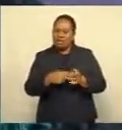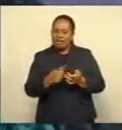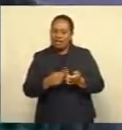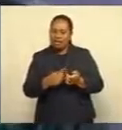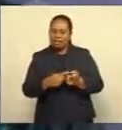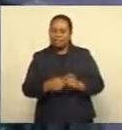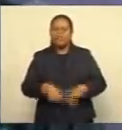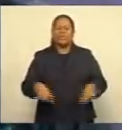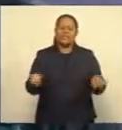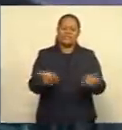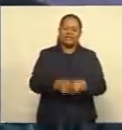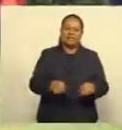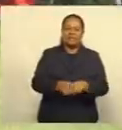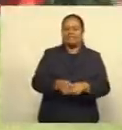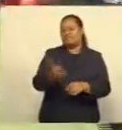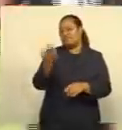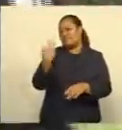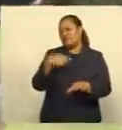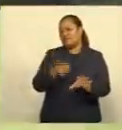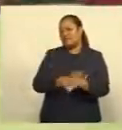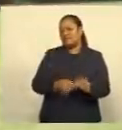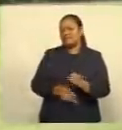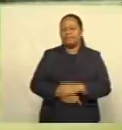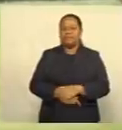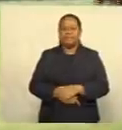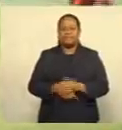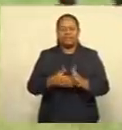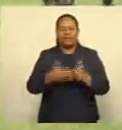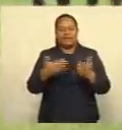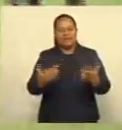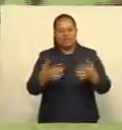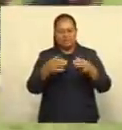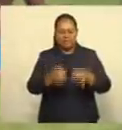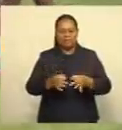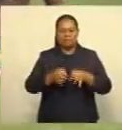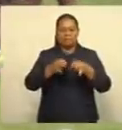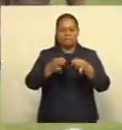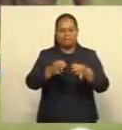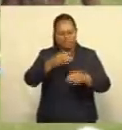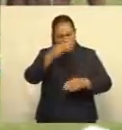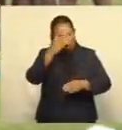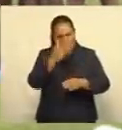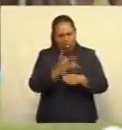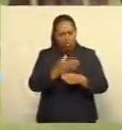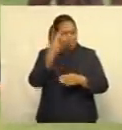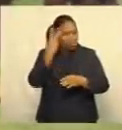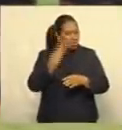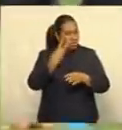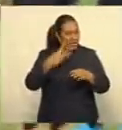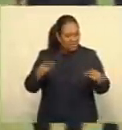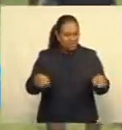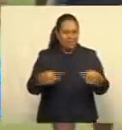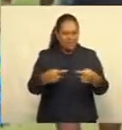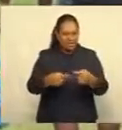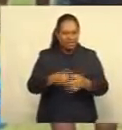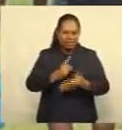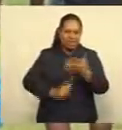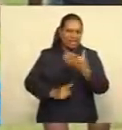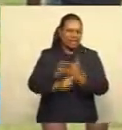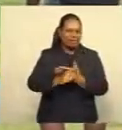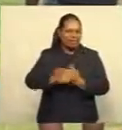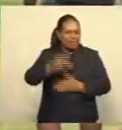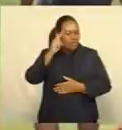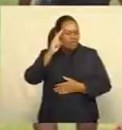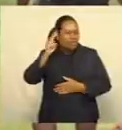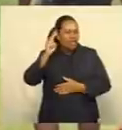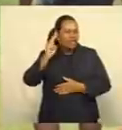the same format as last year. While the World Cup has been moved, the FRU is hopeful the women's competition will help national players.